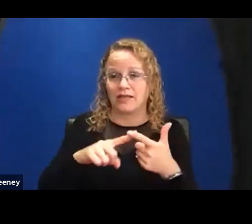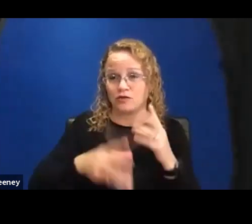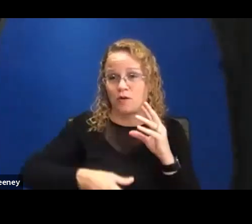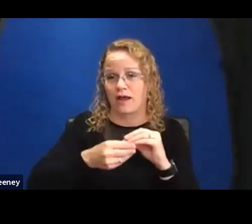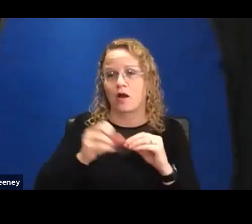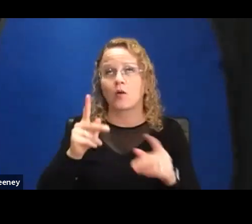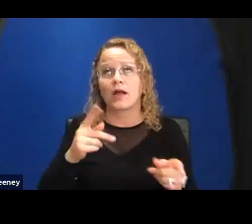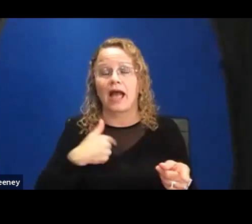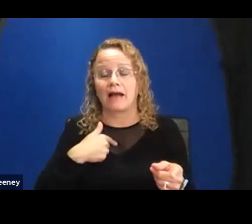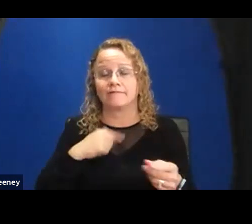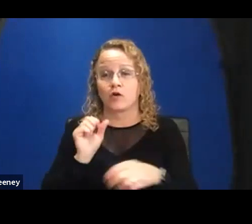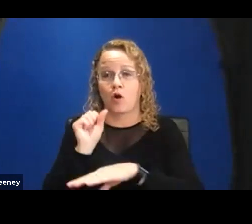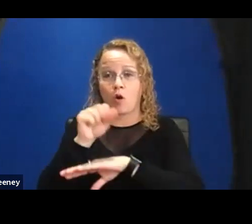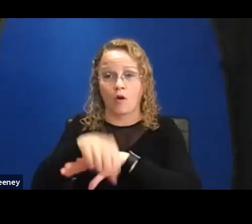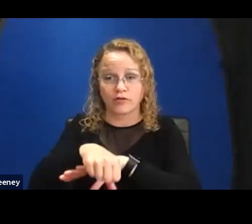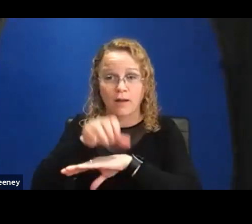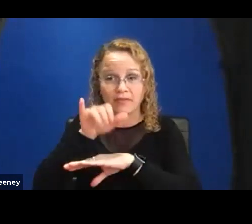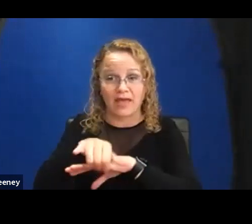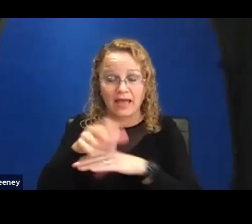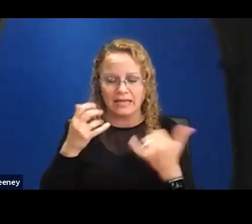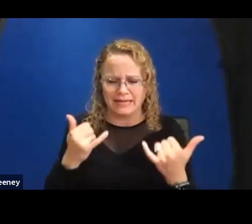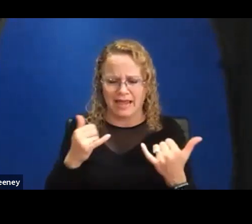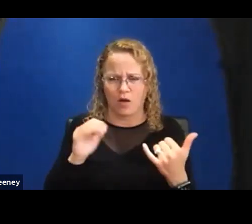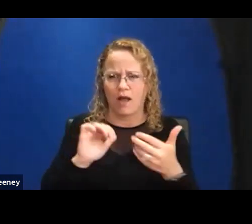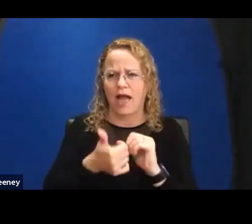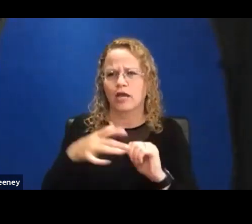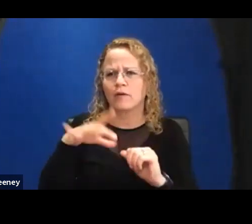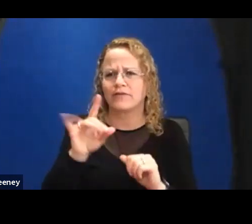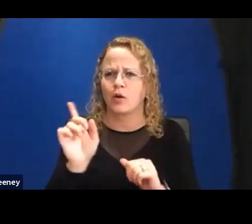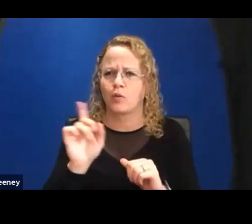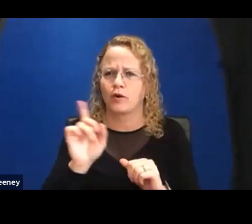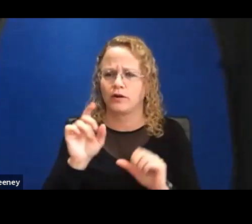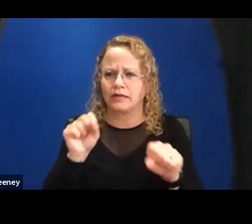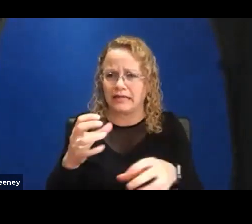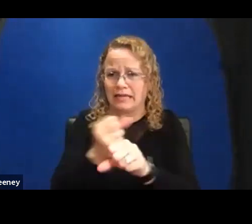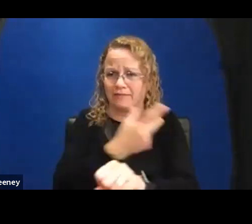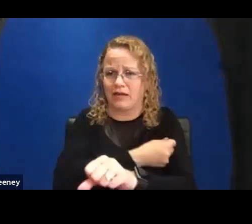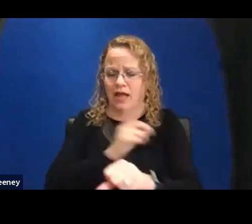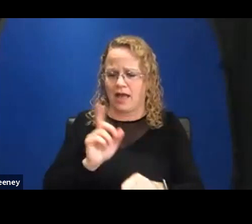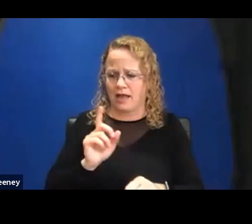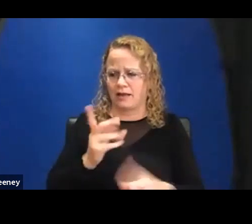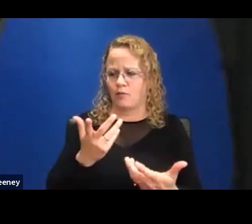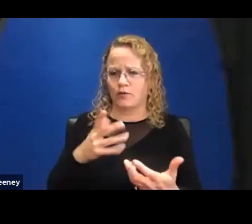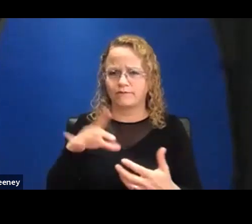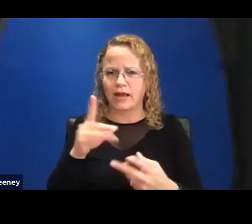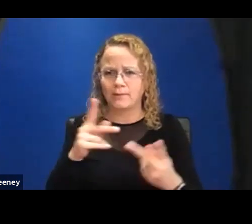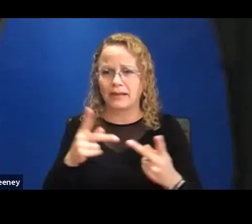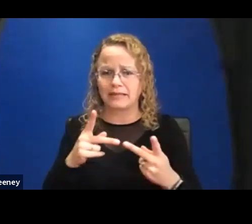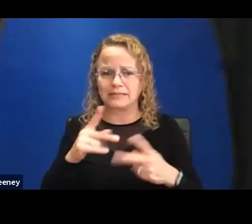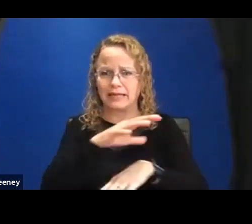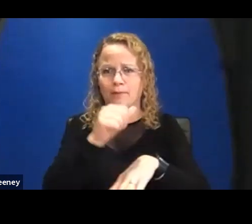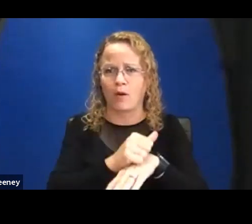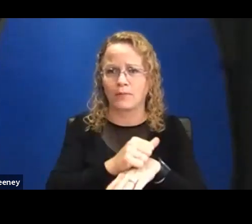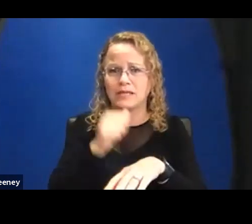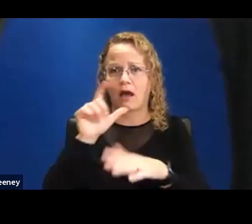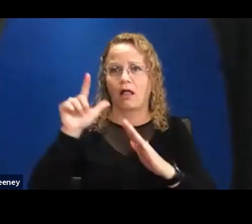that I've overcome that. Now, how do I even find where I can get a vaccine? And how can I find a place where I can actually get an appointment that's not in